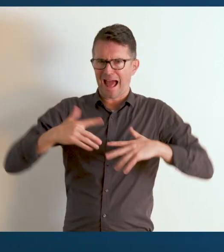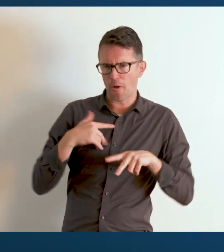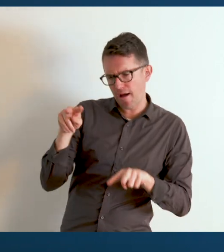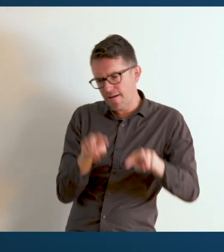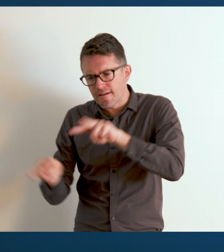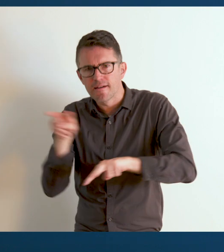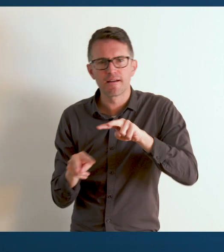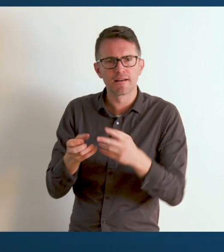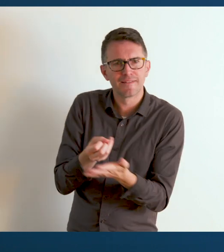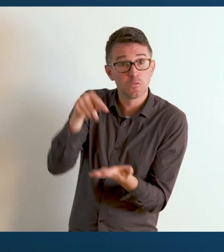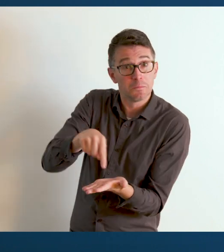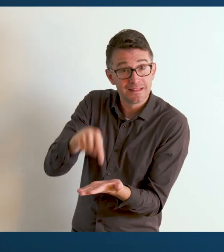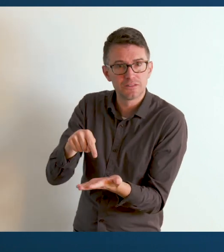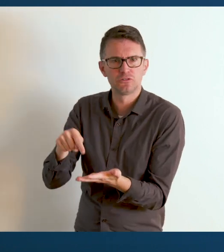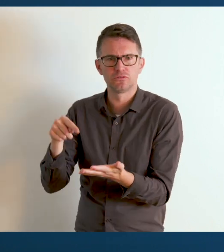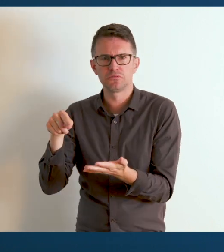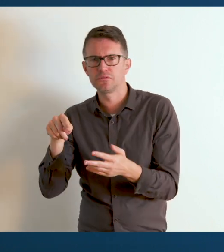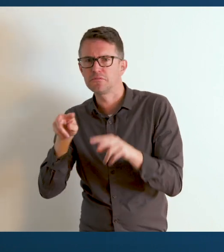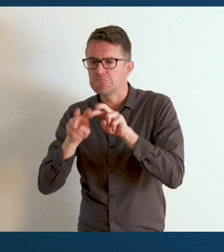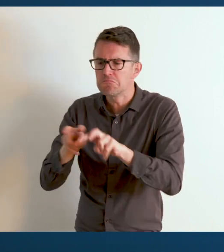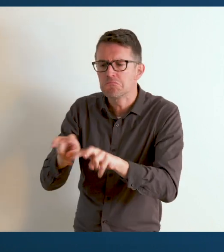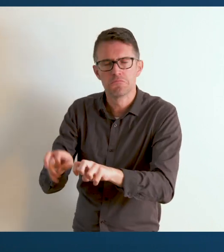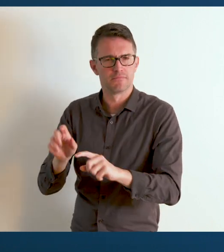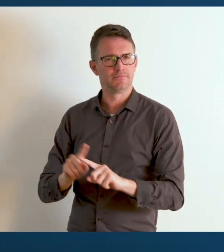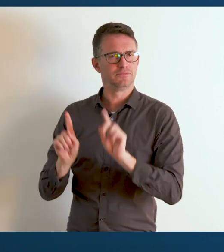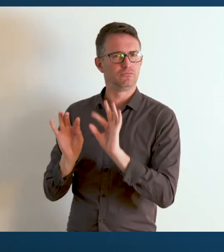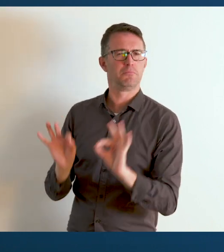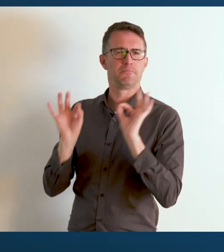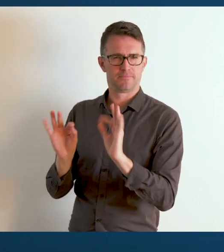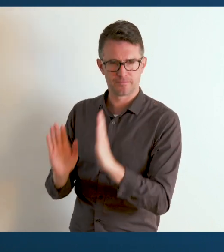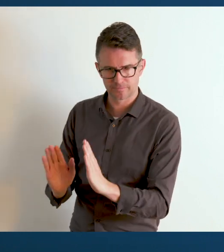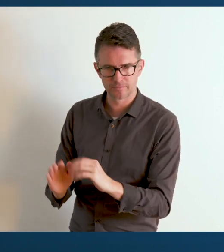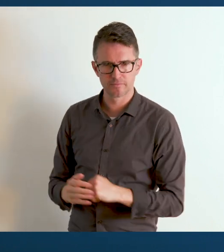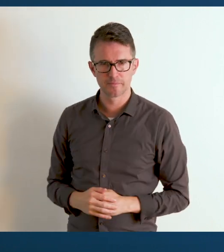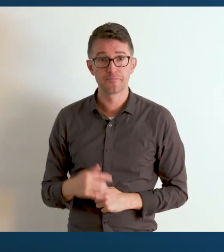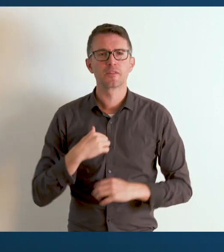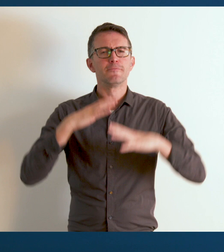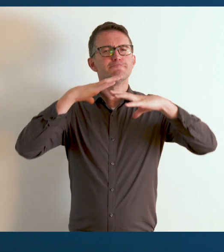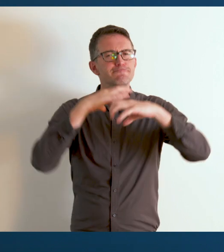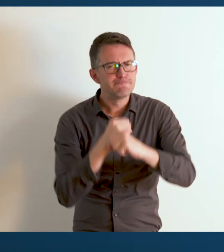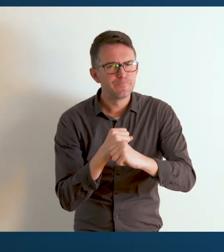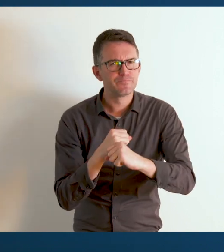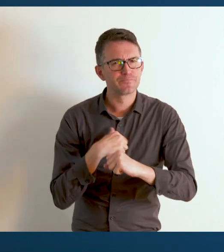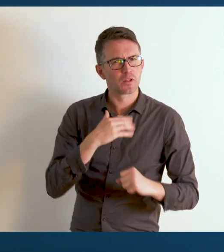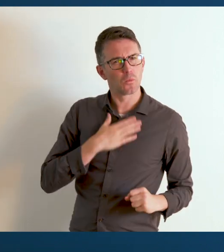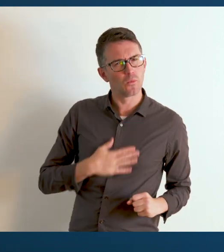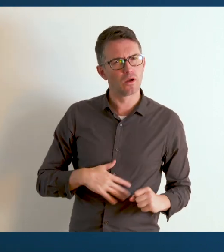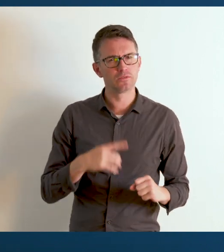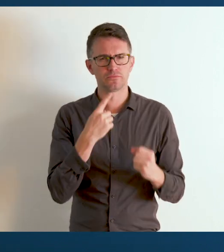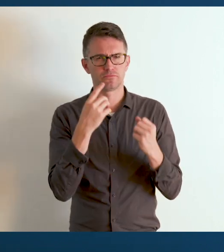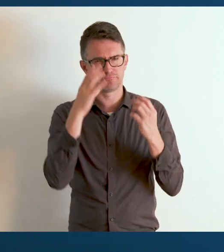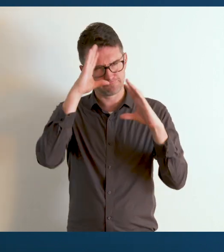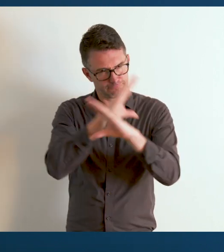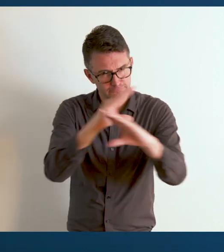as straightforward as data analysis using quantitative methodologies is concerned. So in conclusion, I just